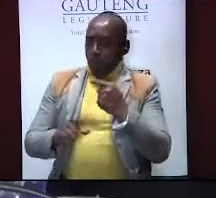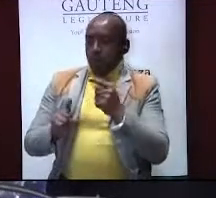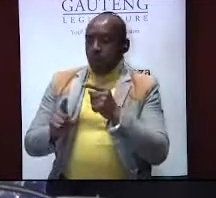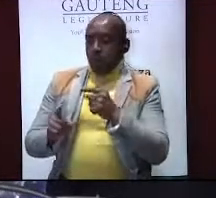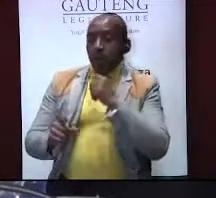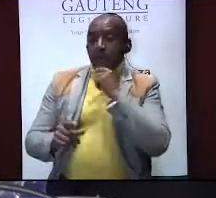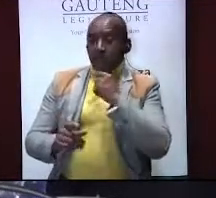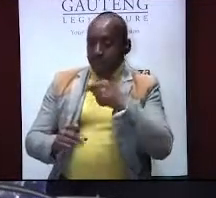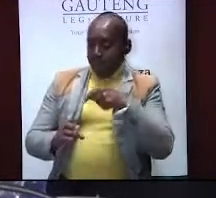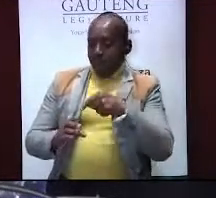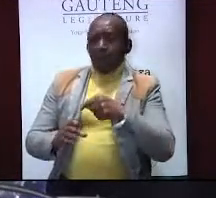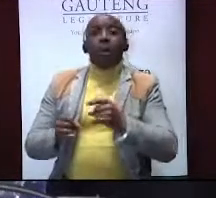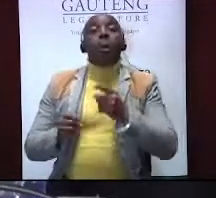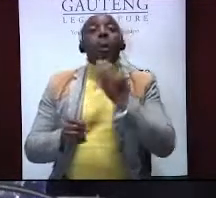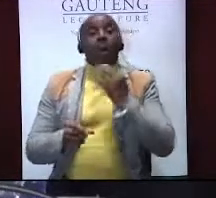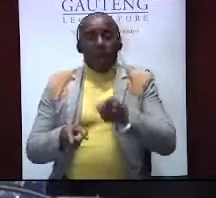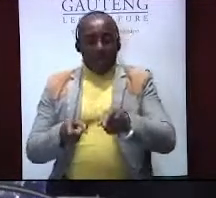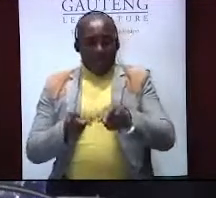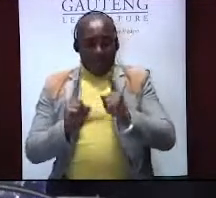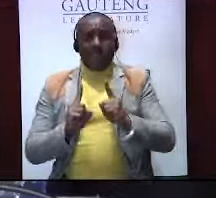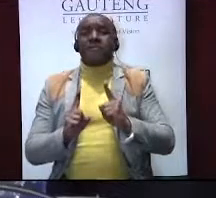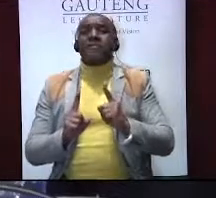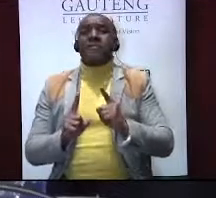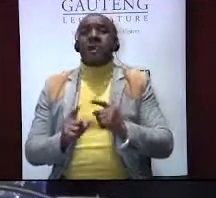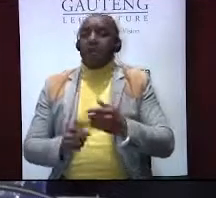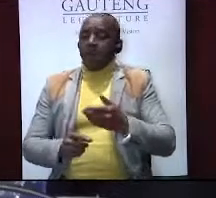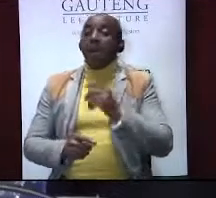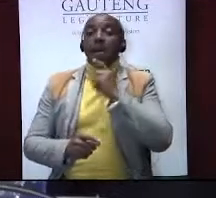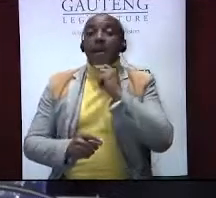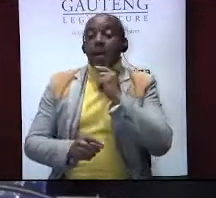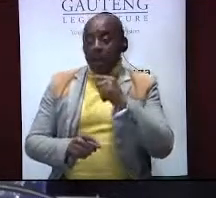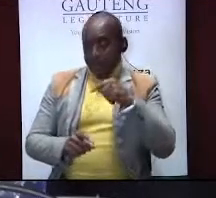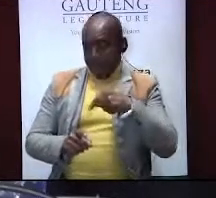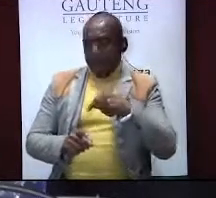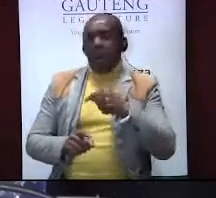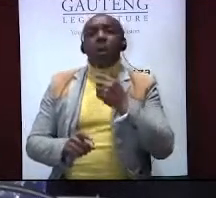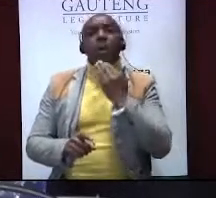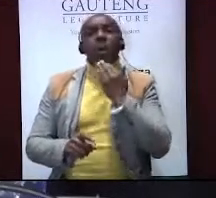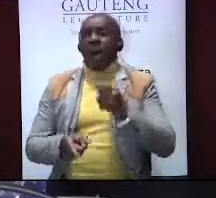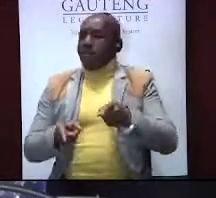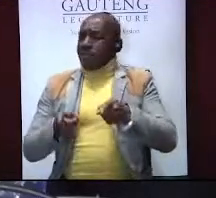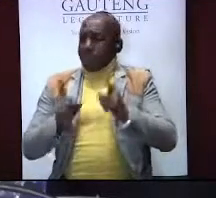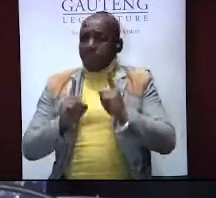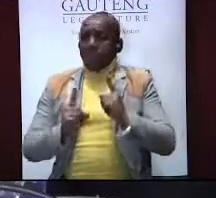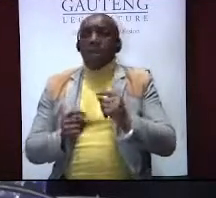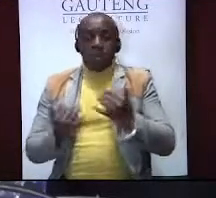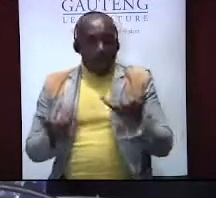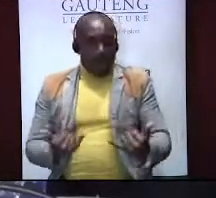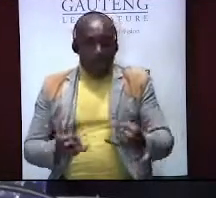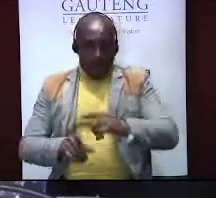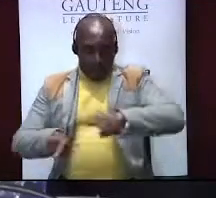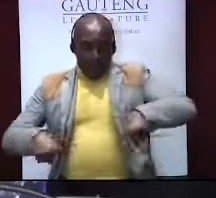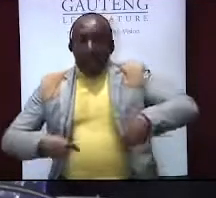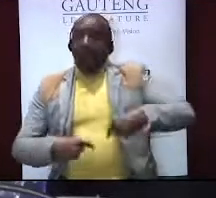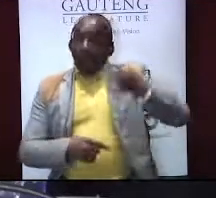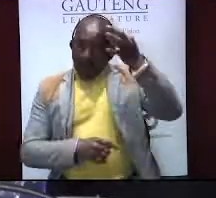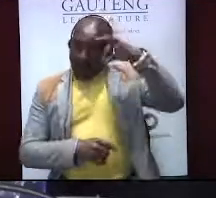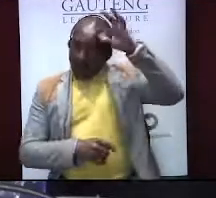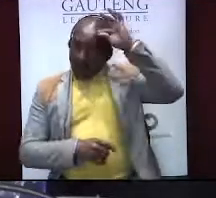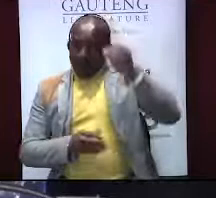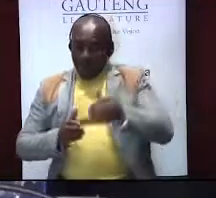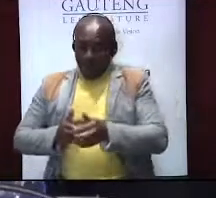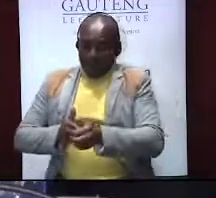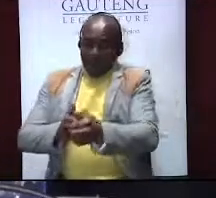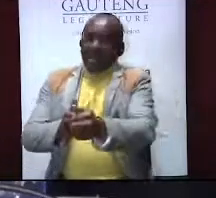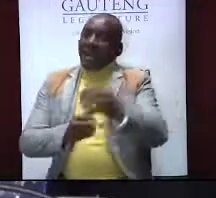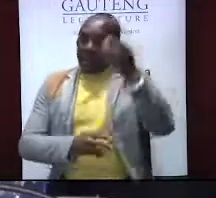of. Those high-ranking men, our government, our leaders in the government,